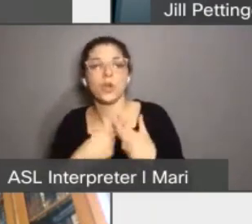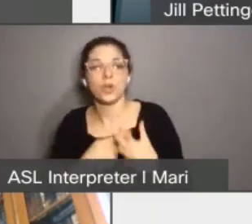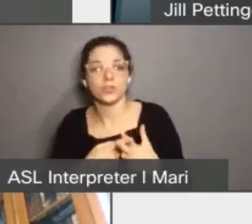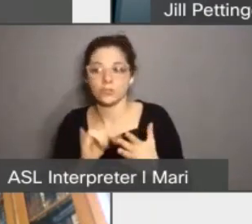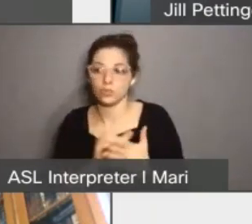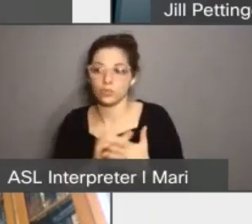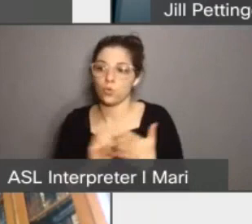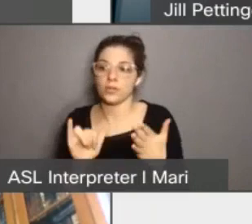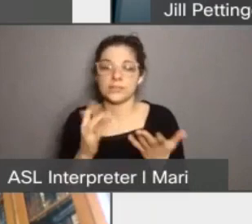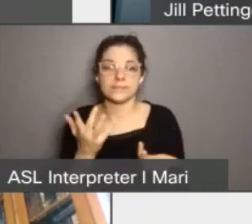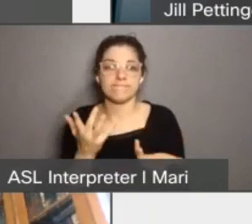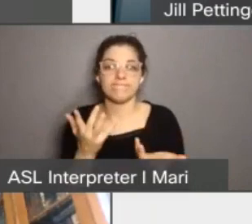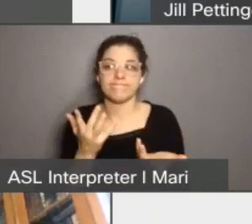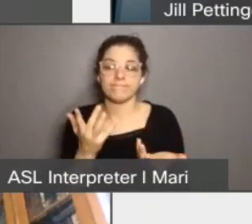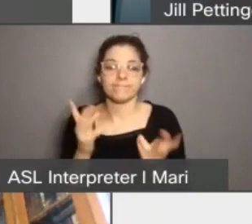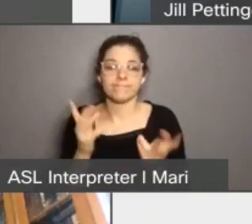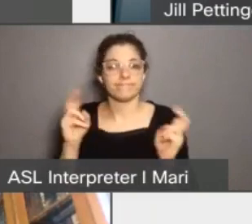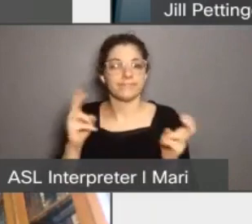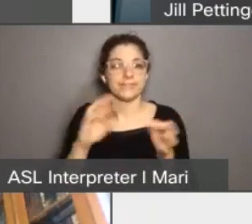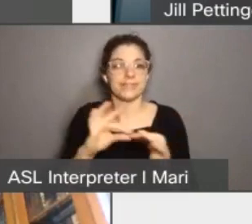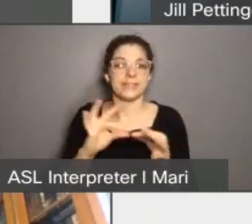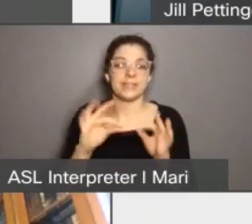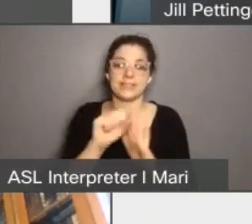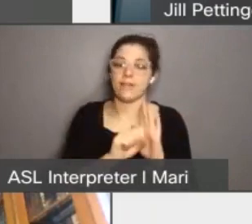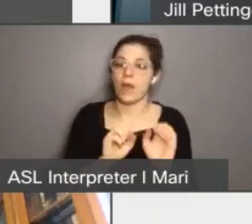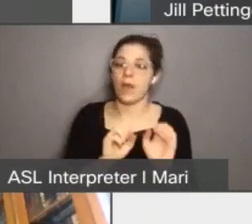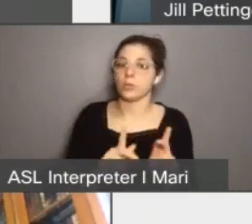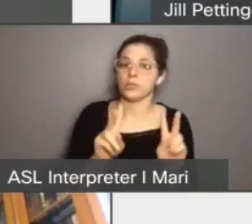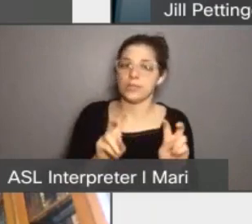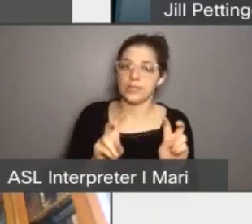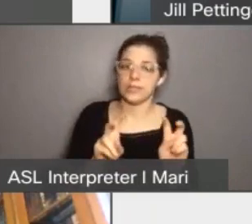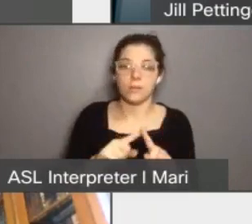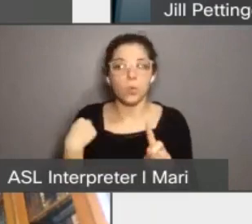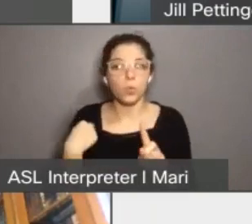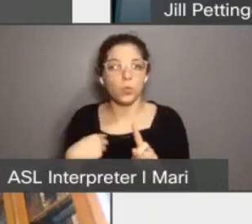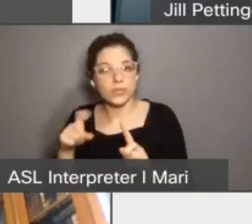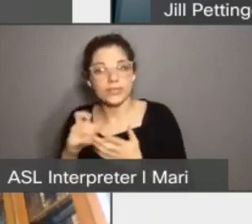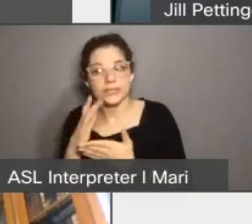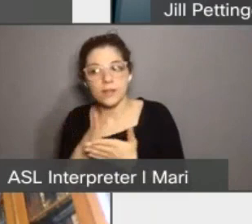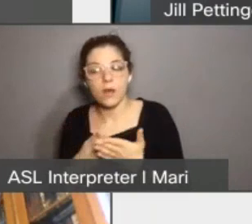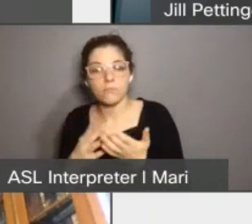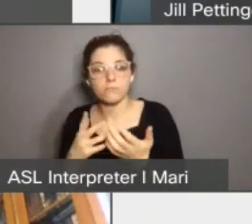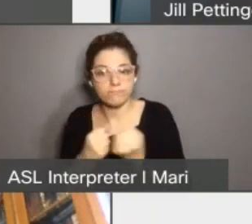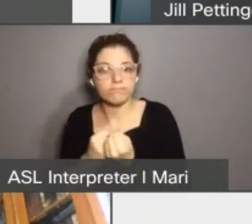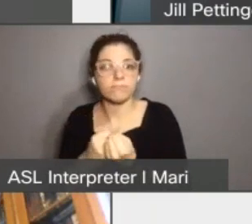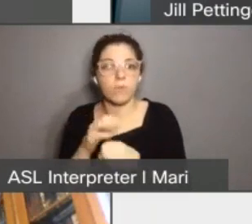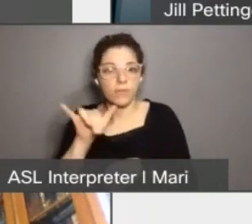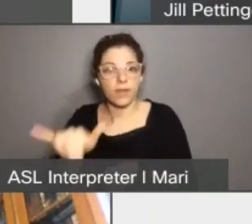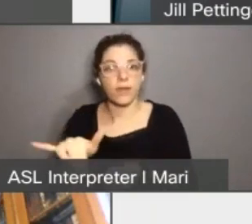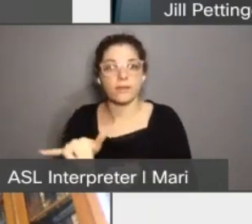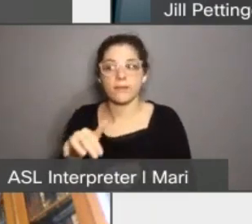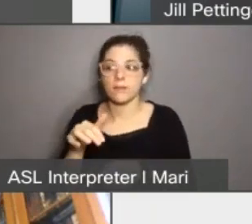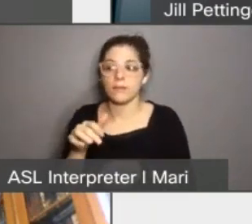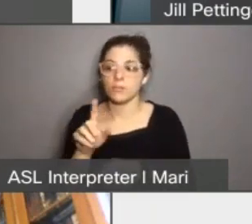is, as the slogan goes, the state of opportunity. But we need to put some like muscle on that bone, or else it's just a